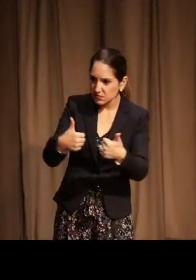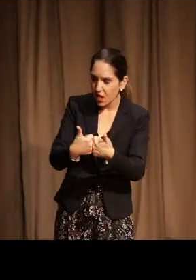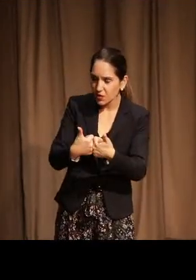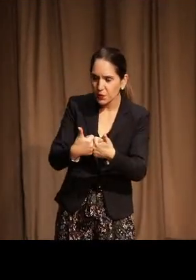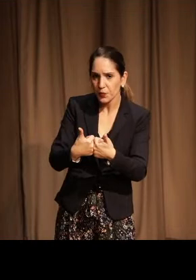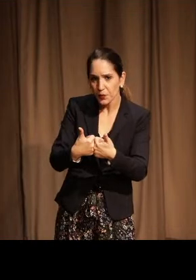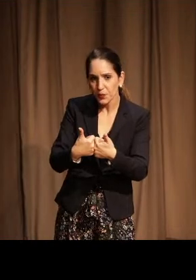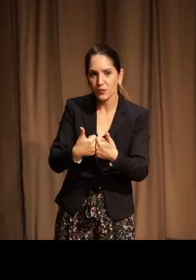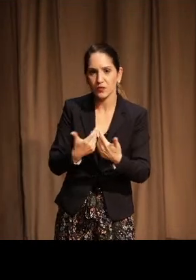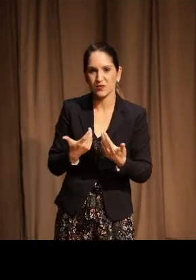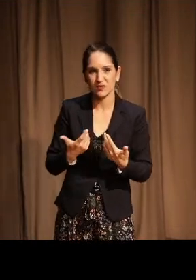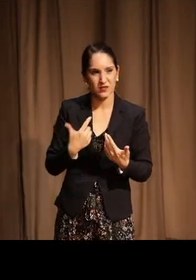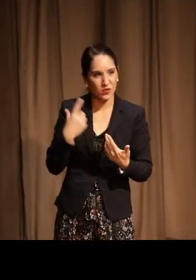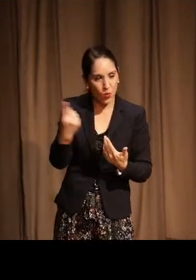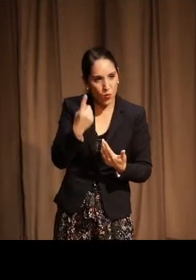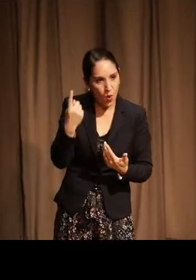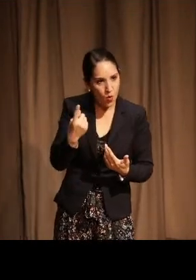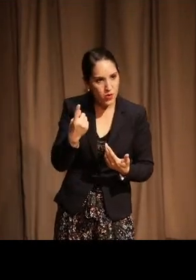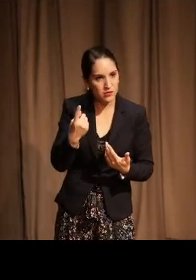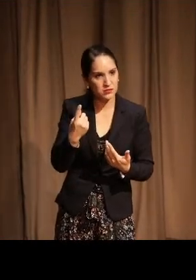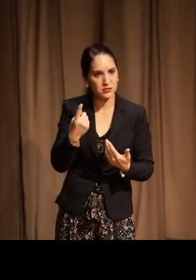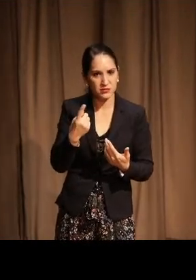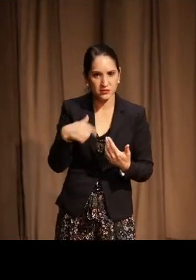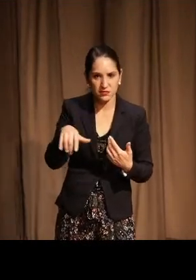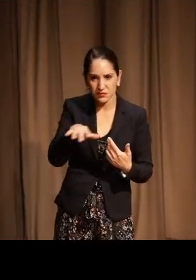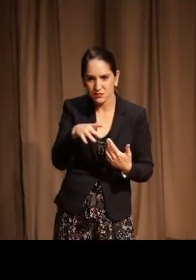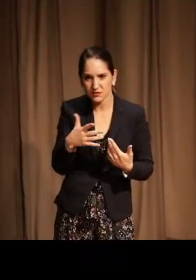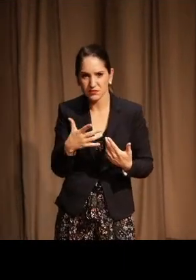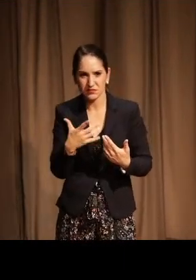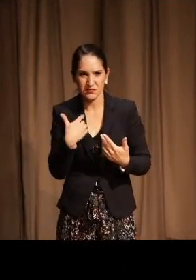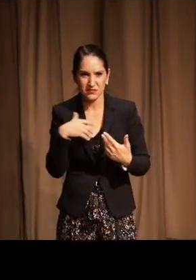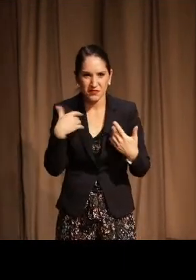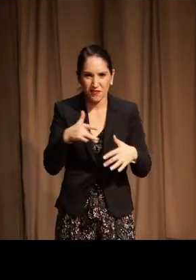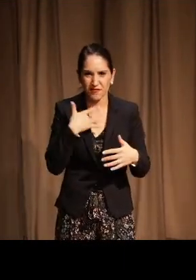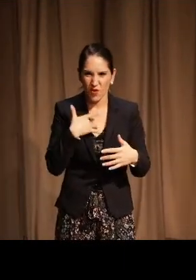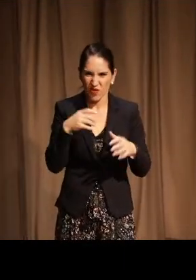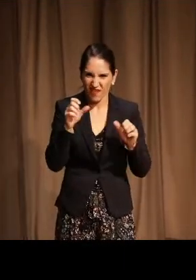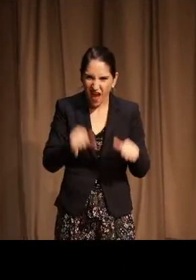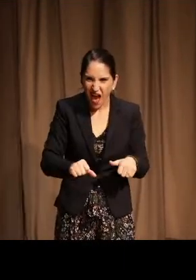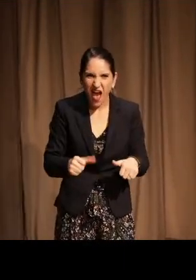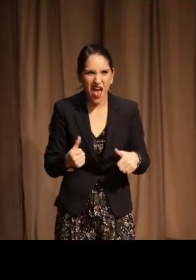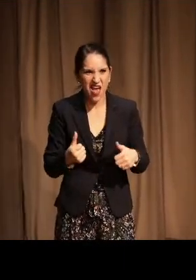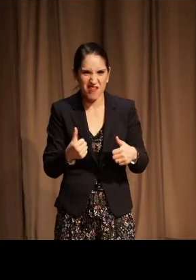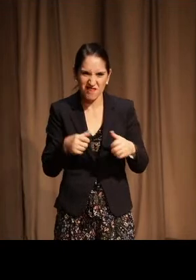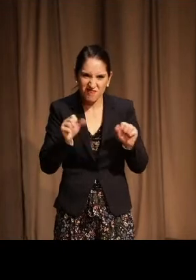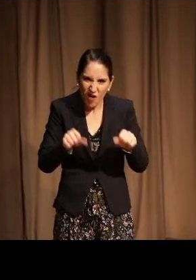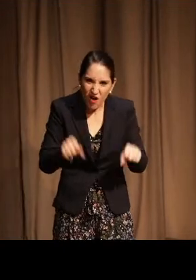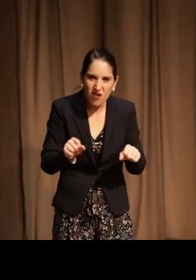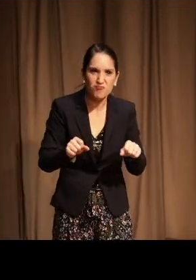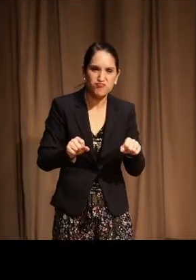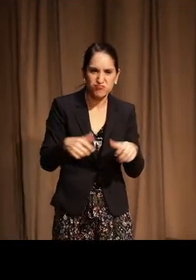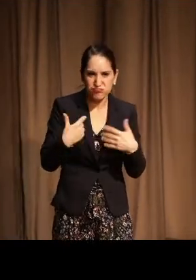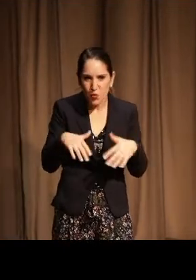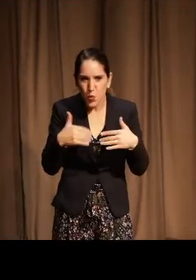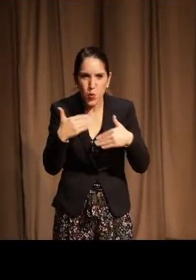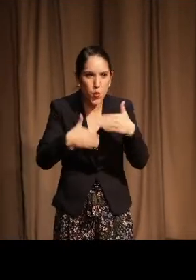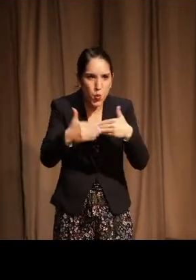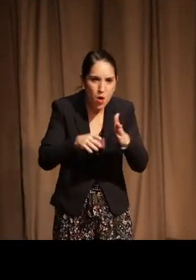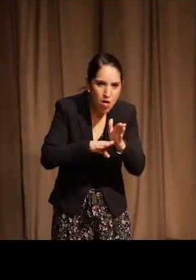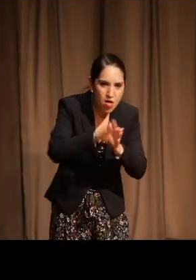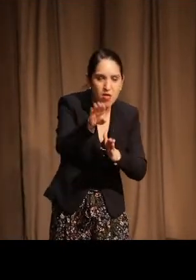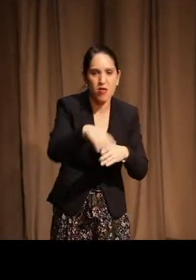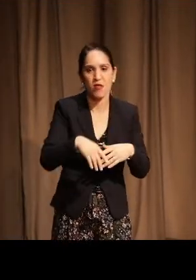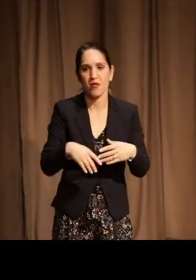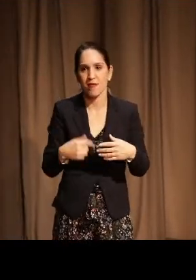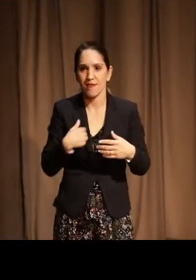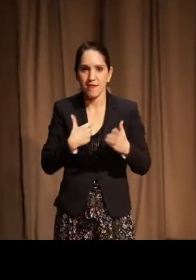challenge, because the ceiling is so tall and high, and I was like worried, like